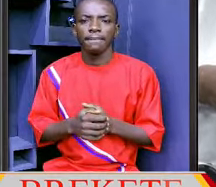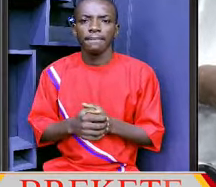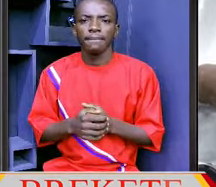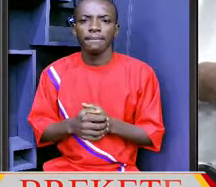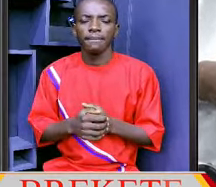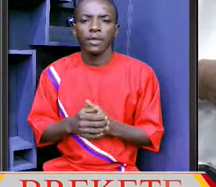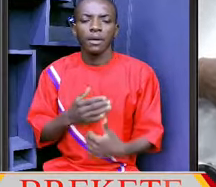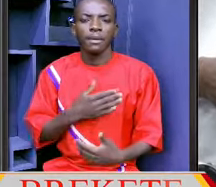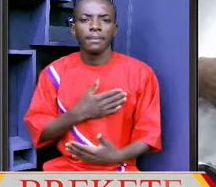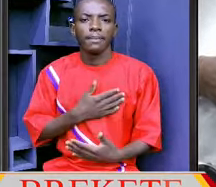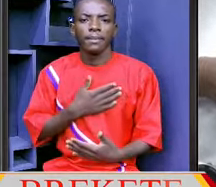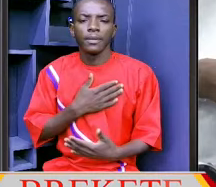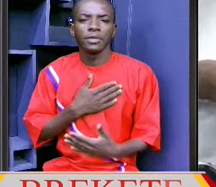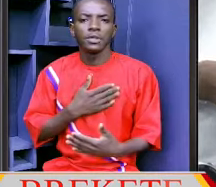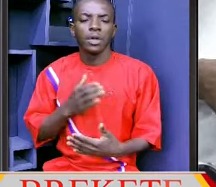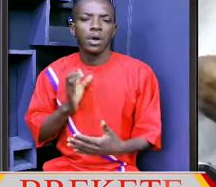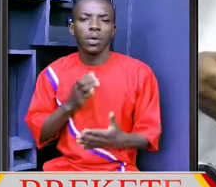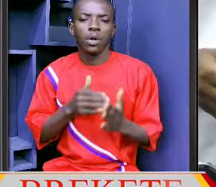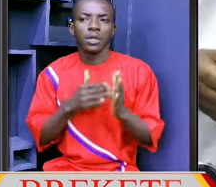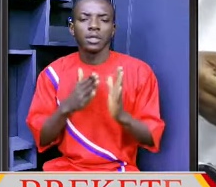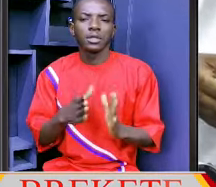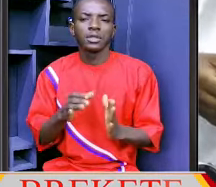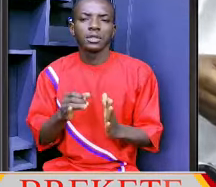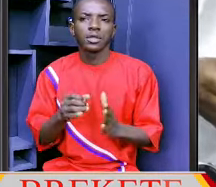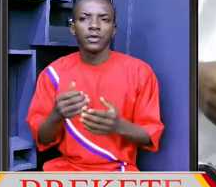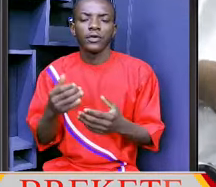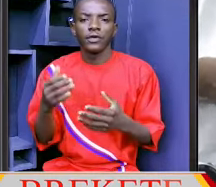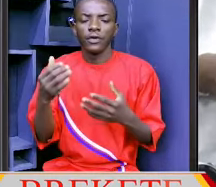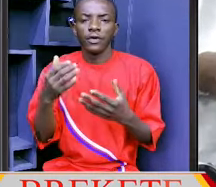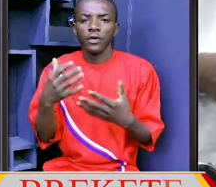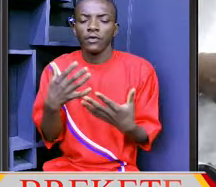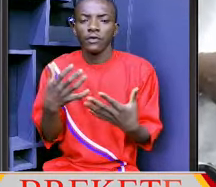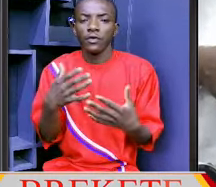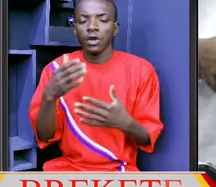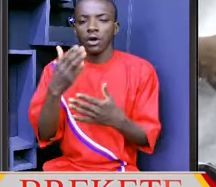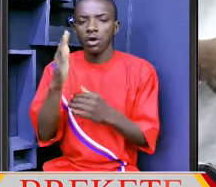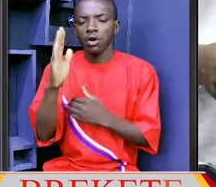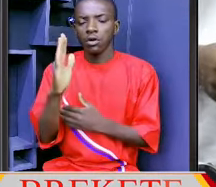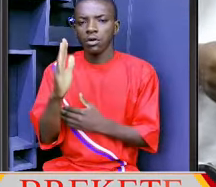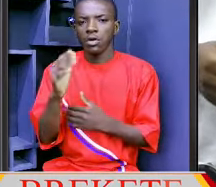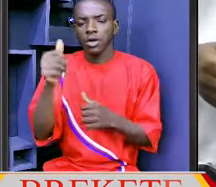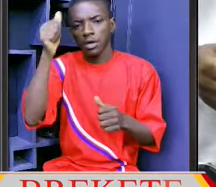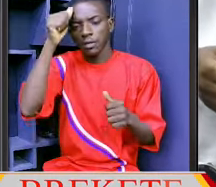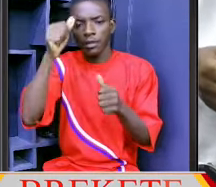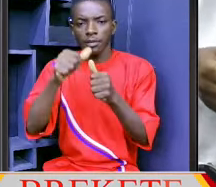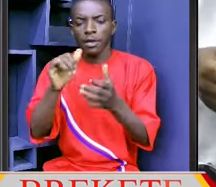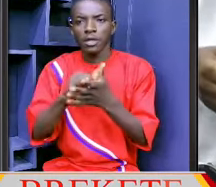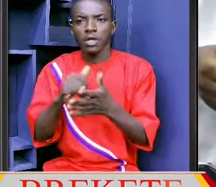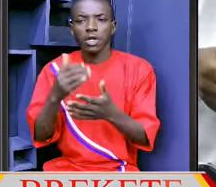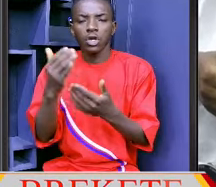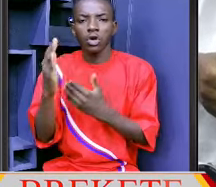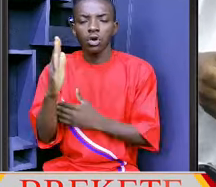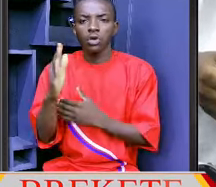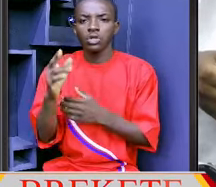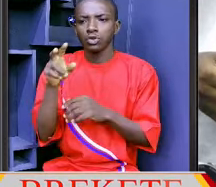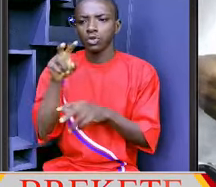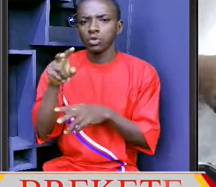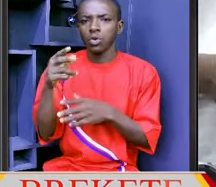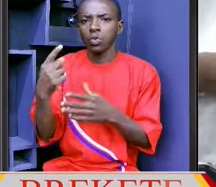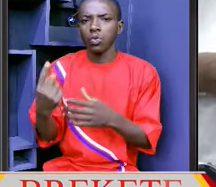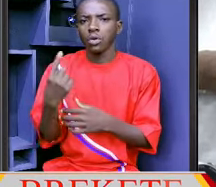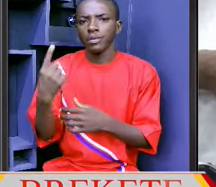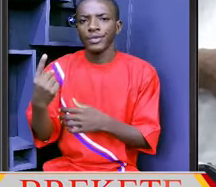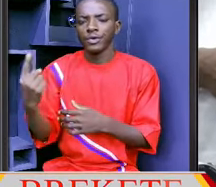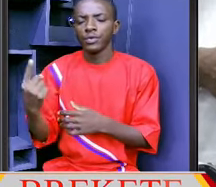sir. Please. Our leaders, make una fear God. Make una remember, say God they watch una one by one.